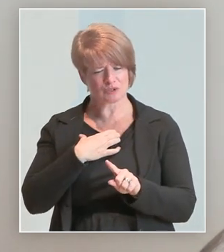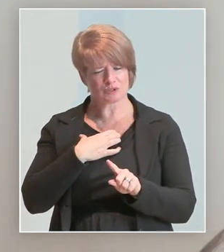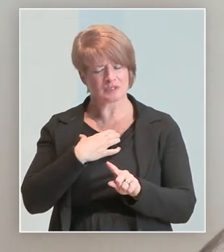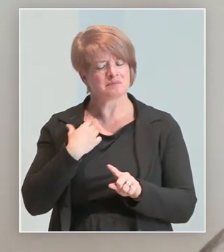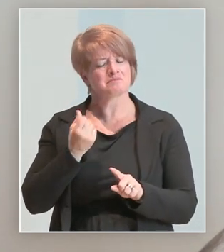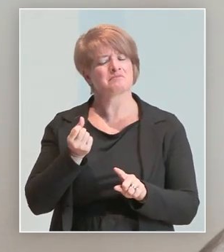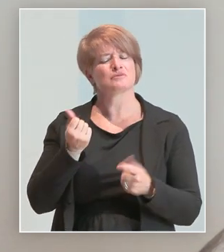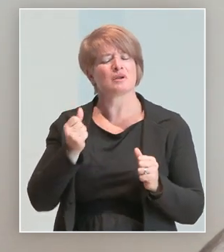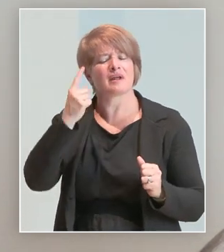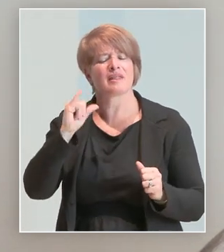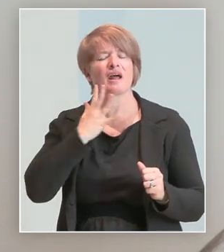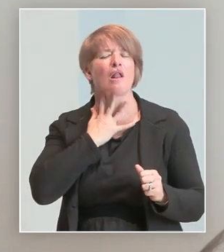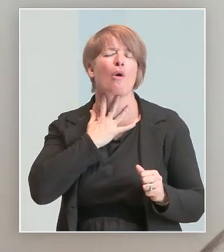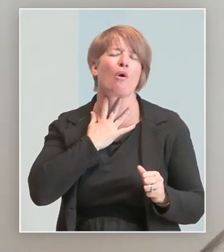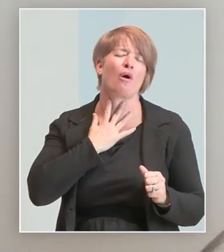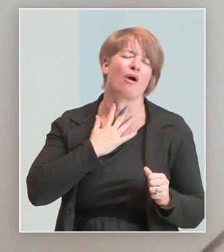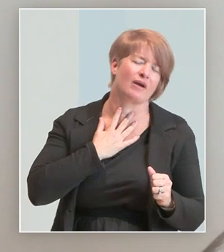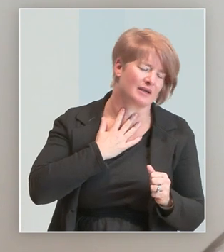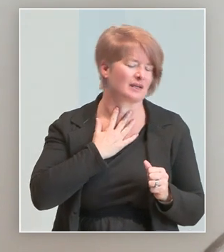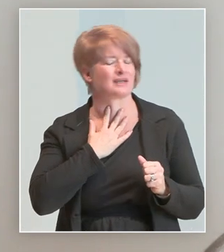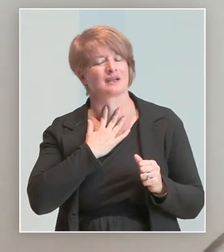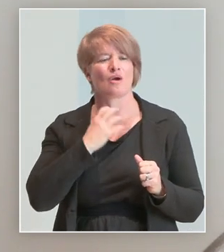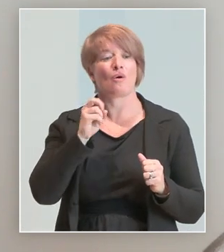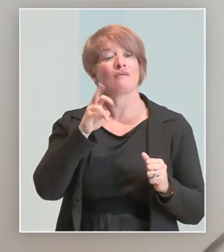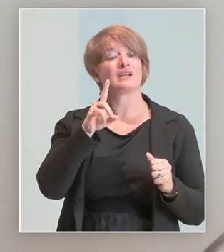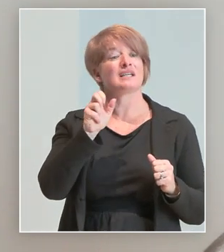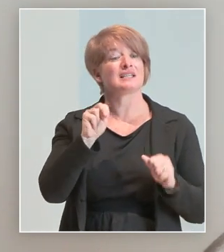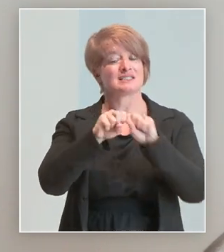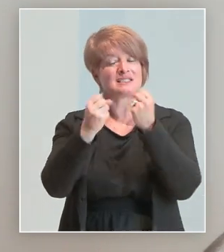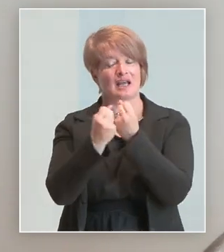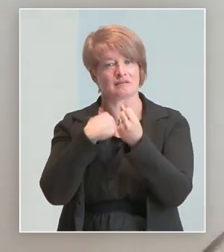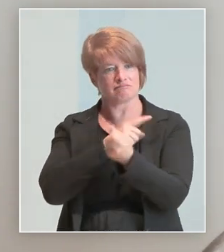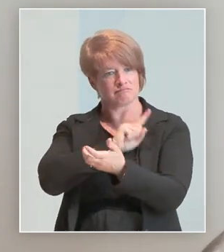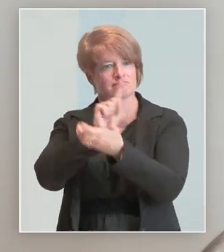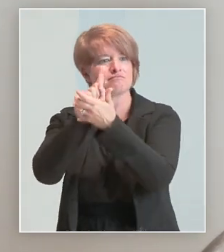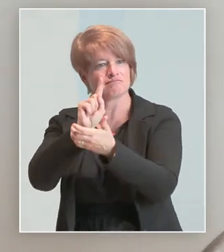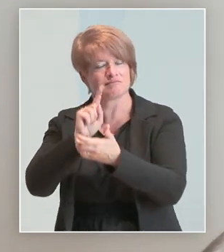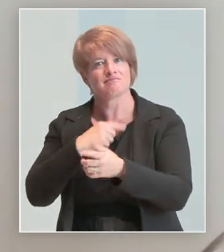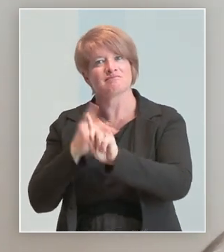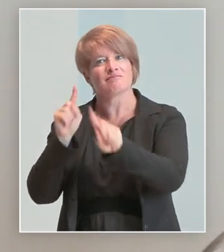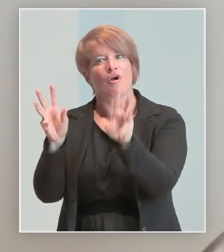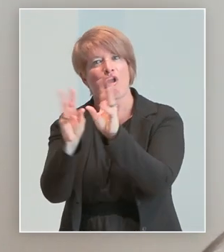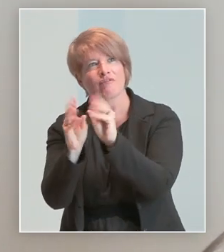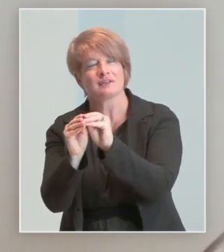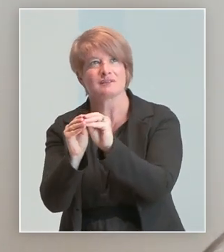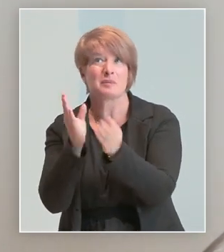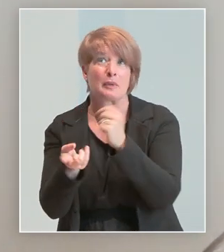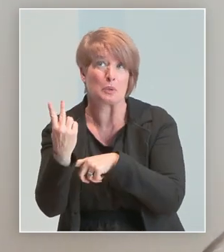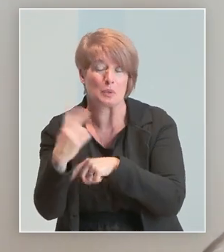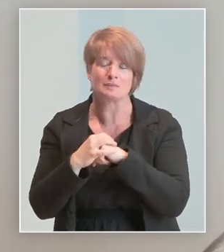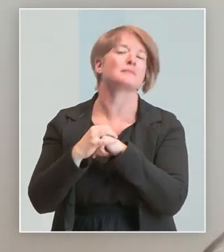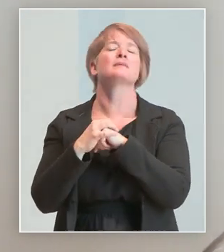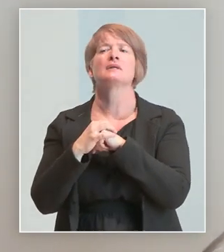longing. I bumped into an Ovidian society along the way, attended a conference or two